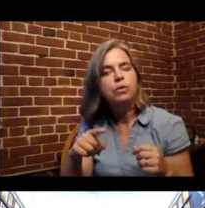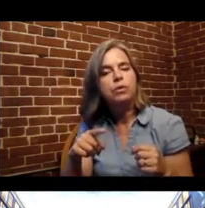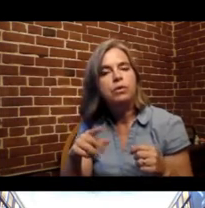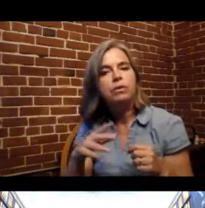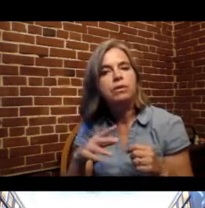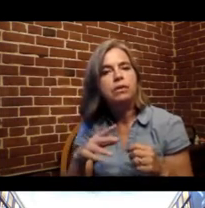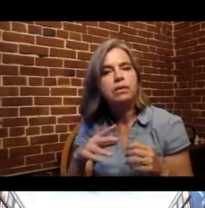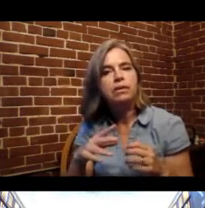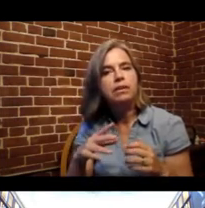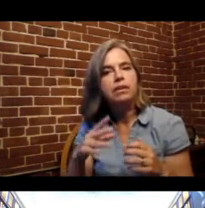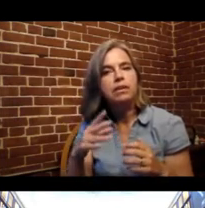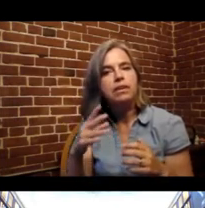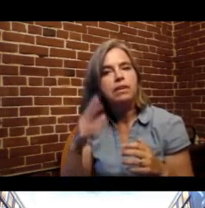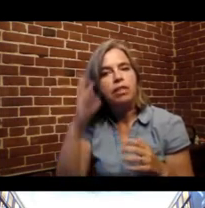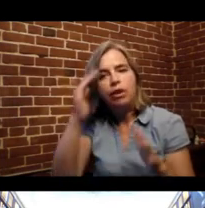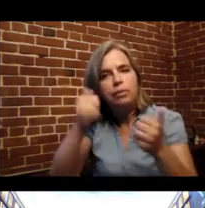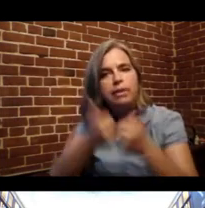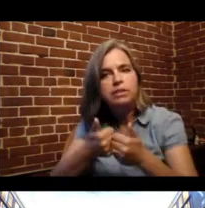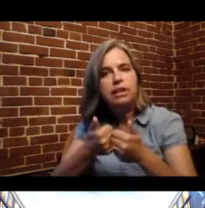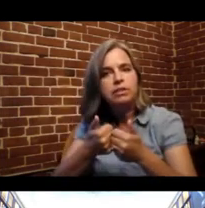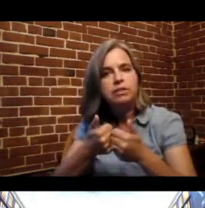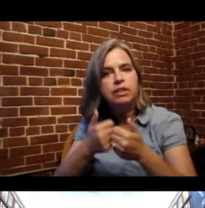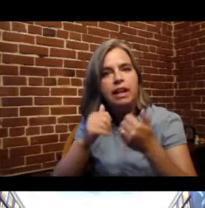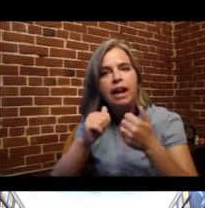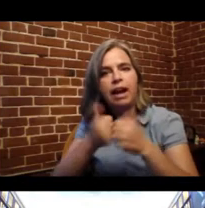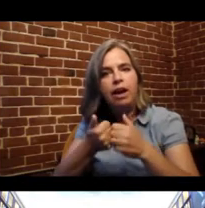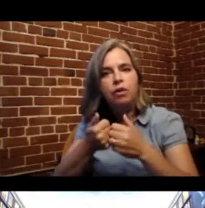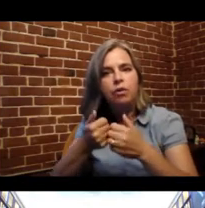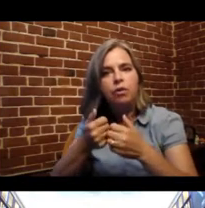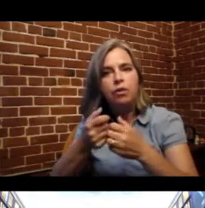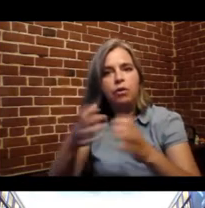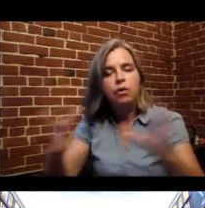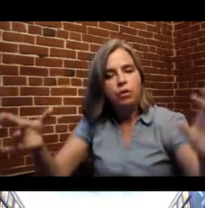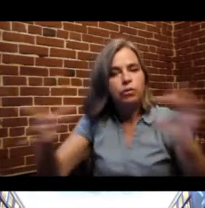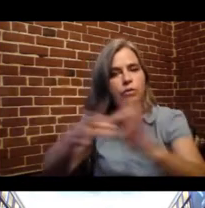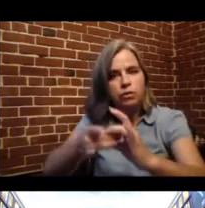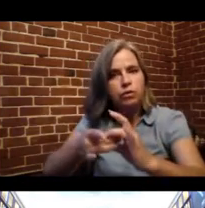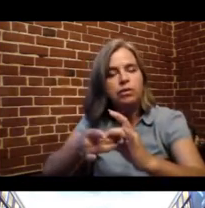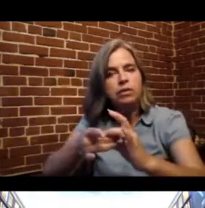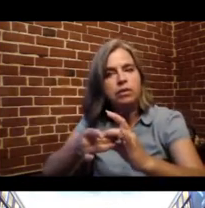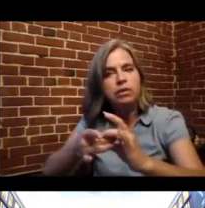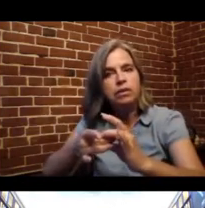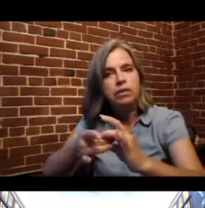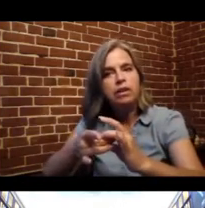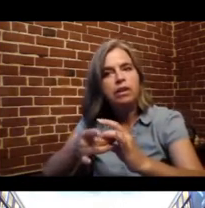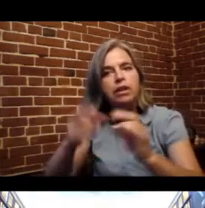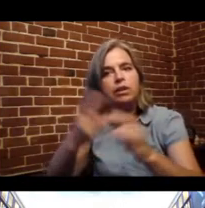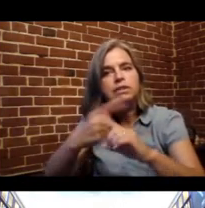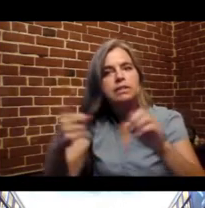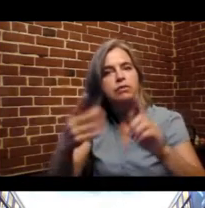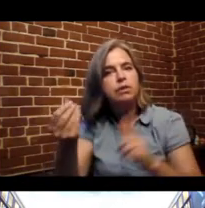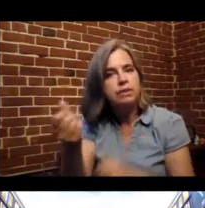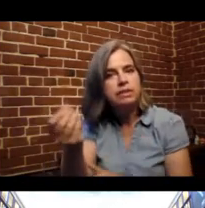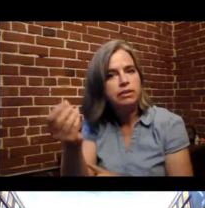the challenge, like of the innovation of grafting, and also the materials that you were using. So the fact that it's